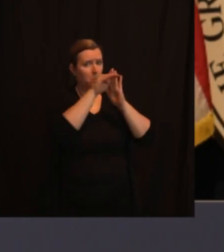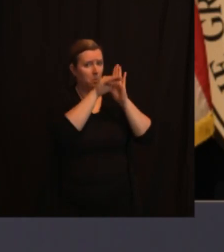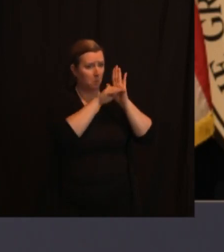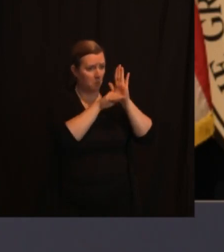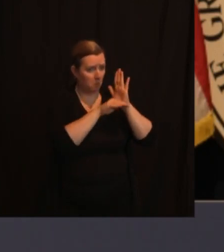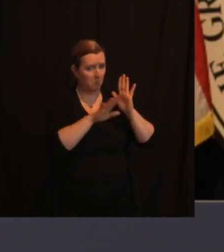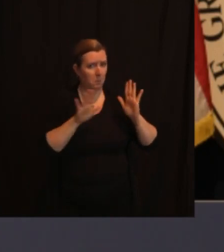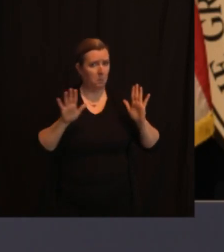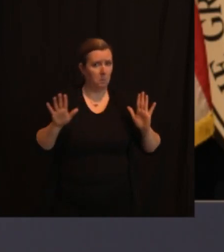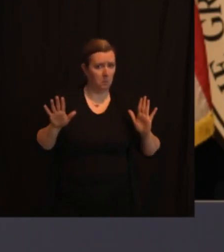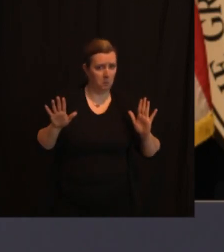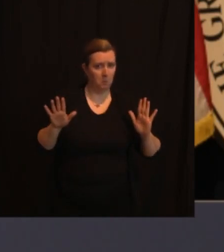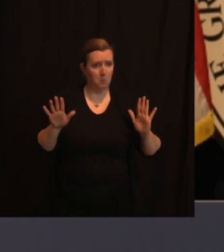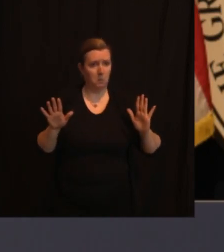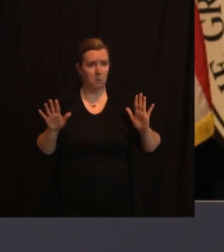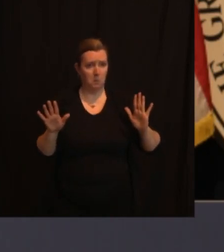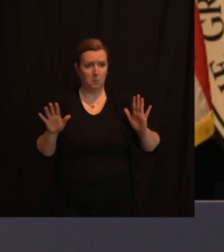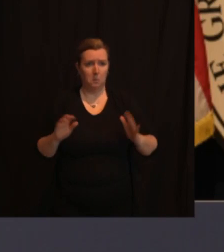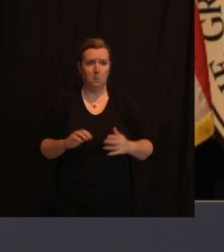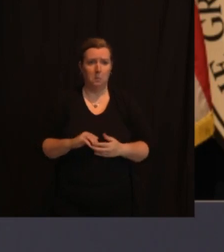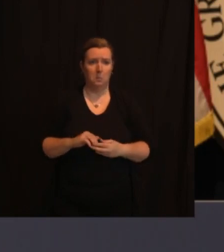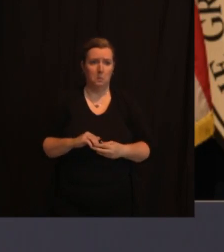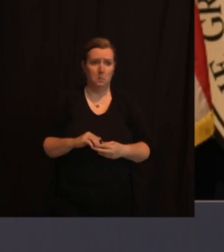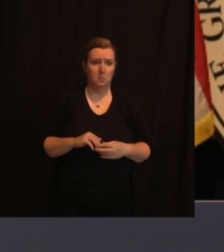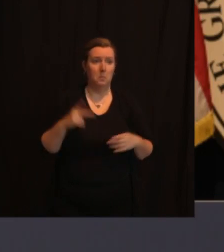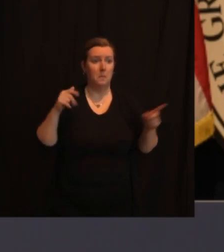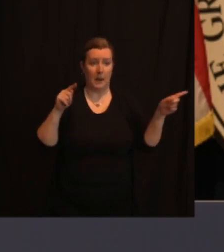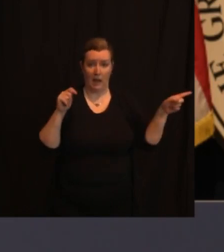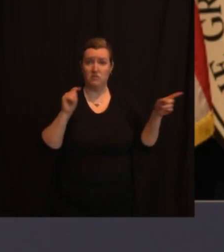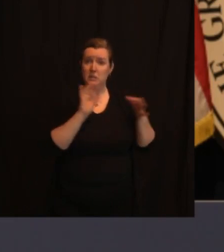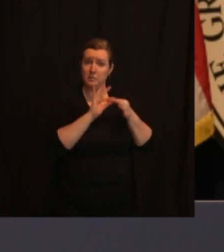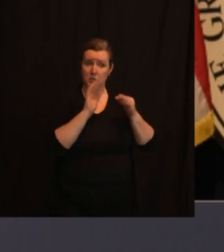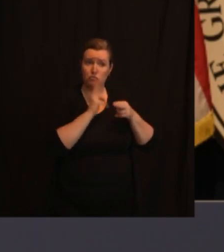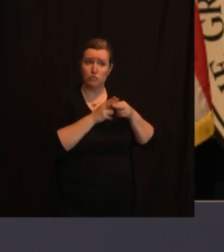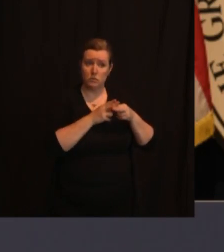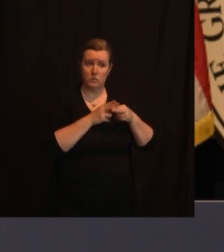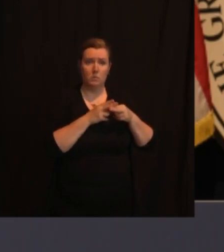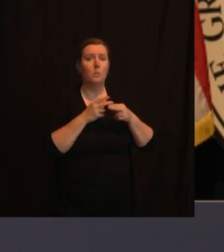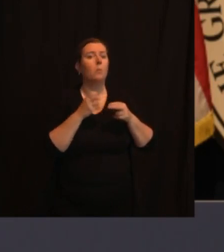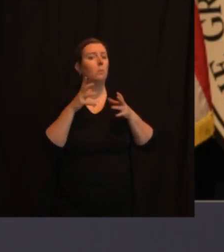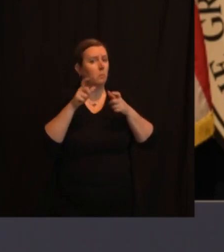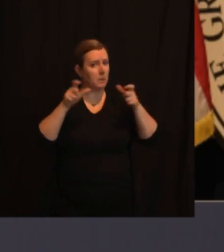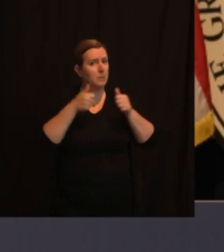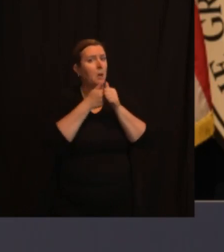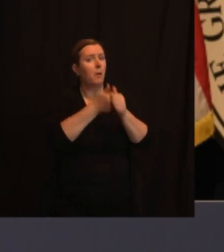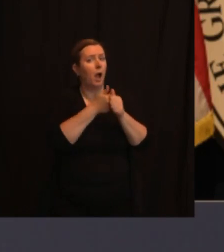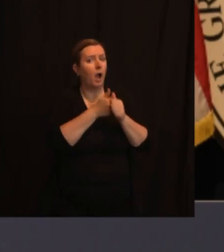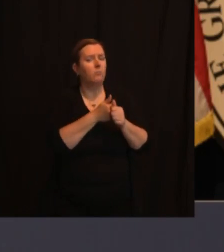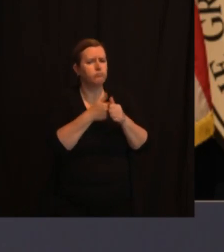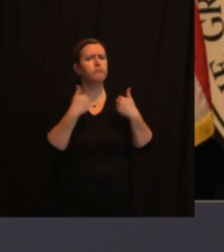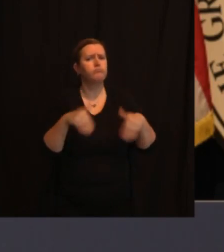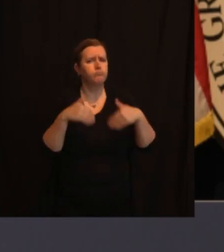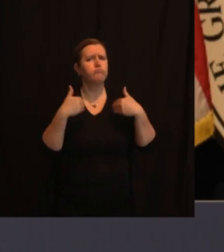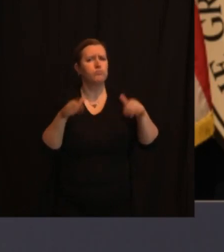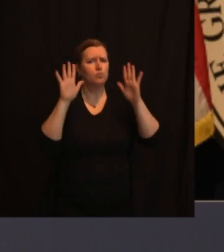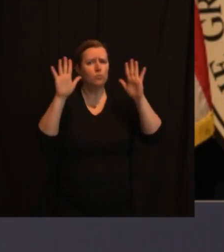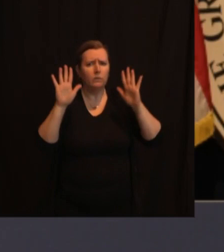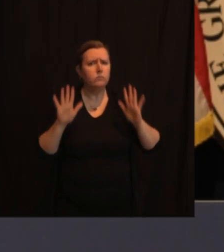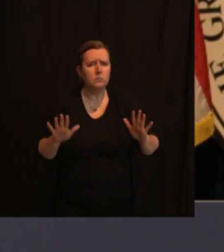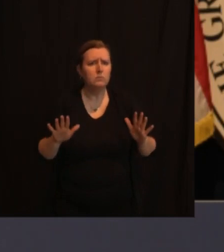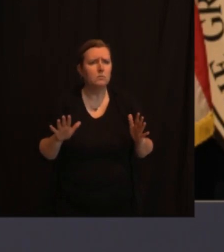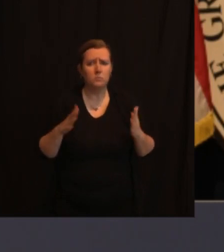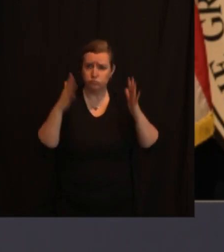mentioned earlier the compliance overnight continues to be really strong. That's a huge tribute to everybody out there in this state. You're doing